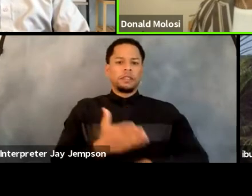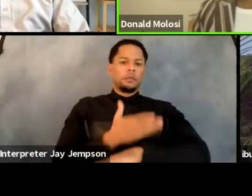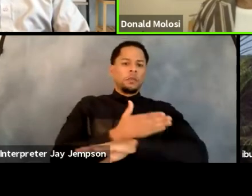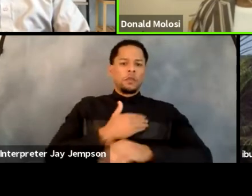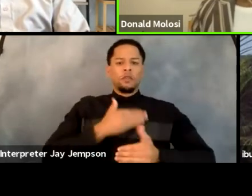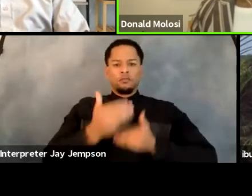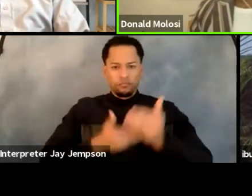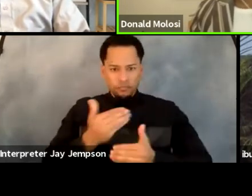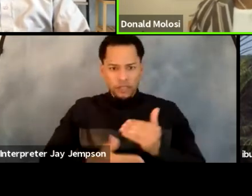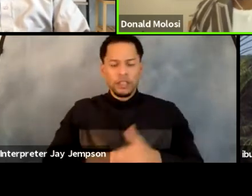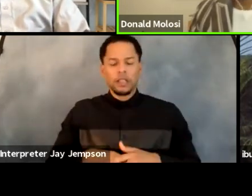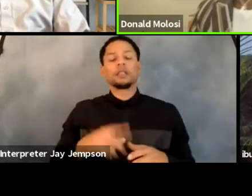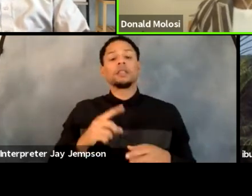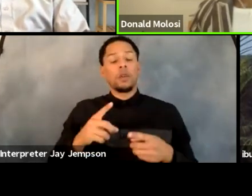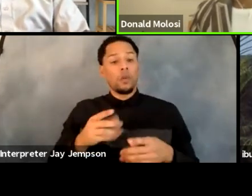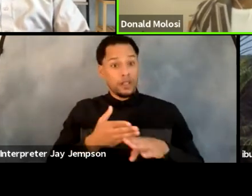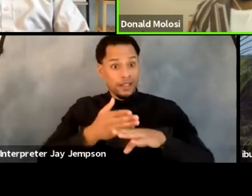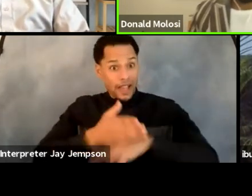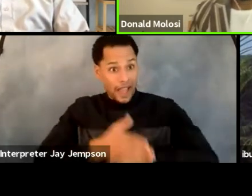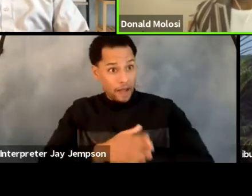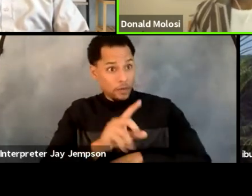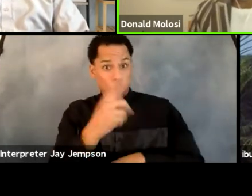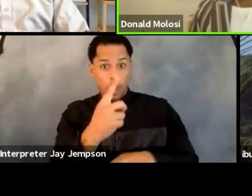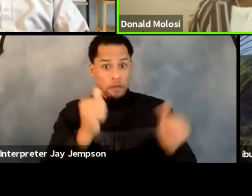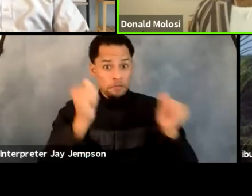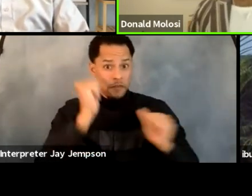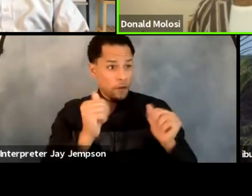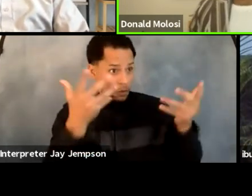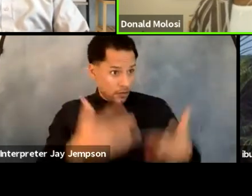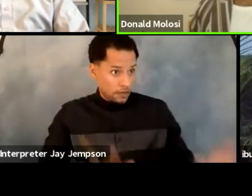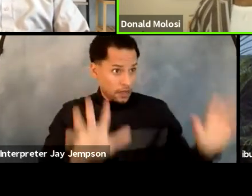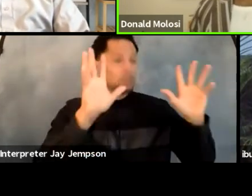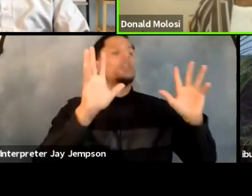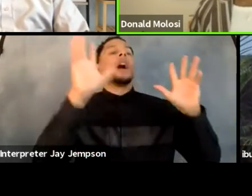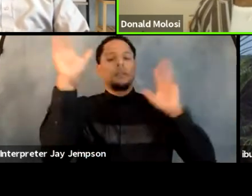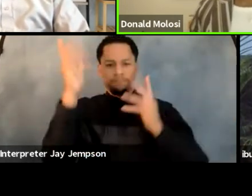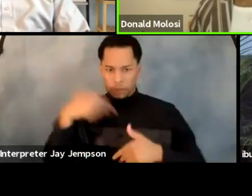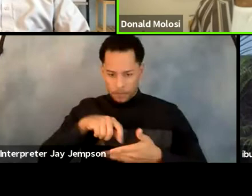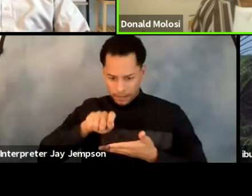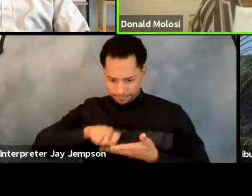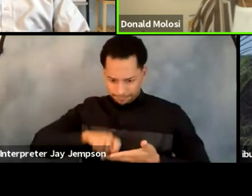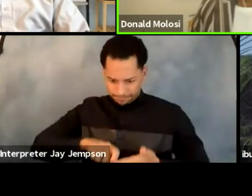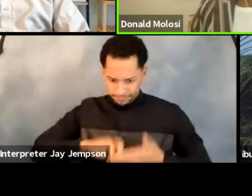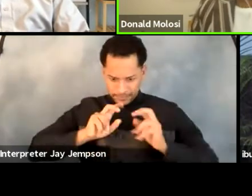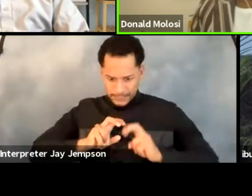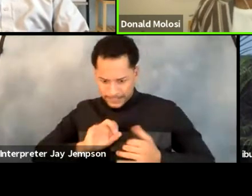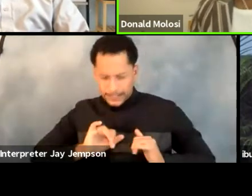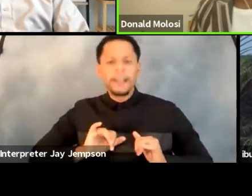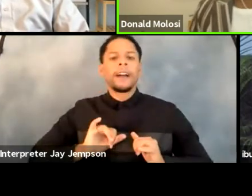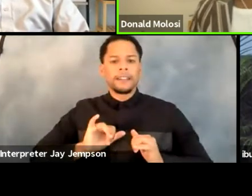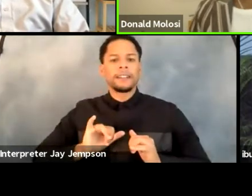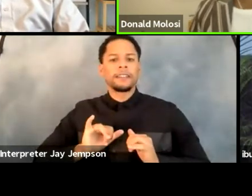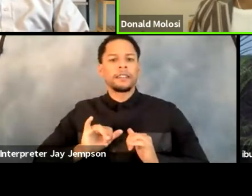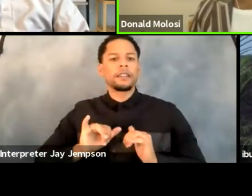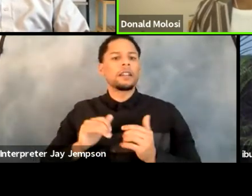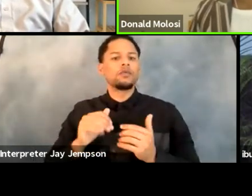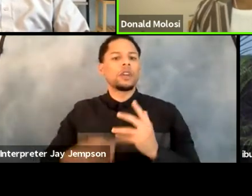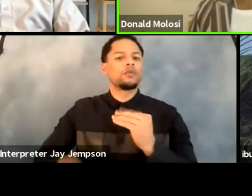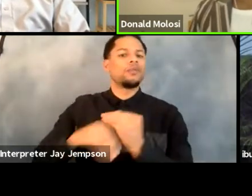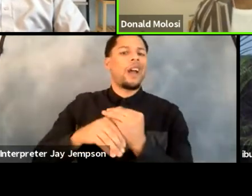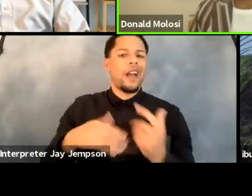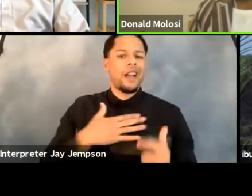that down. And if that goes on for 6 months around the world, at the end of it, I have collaborated